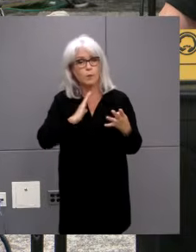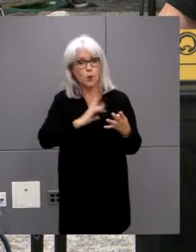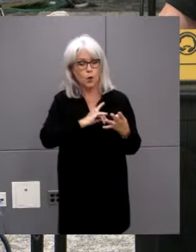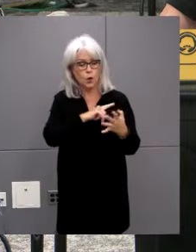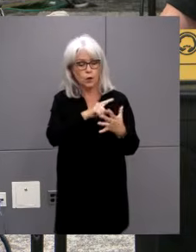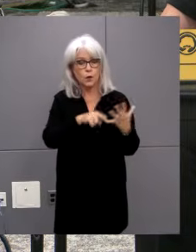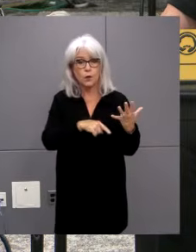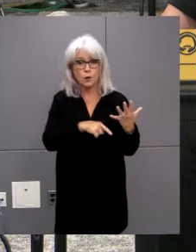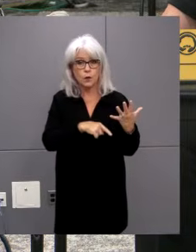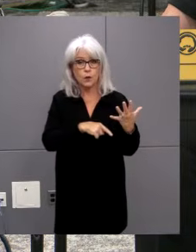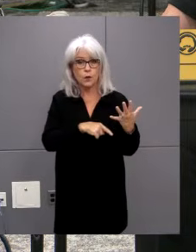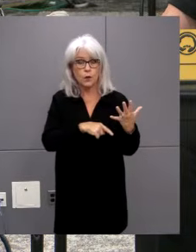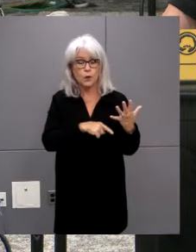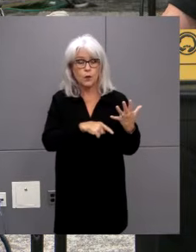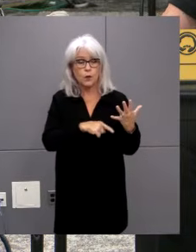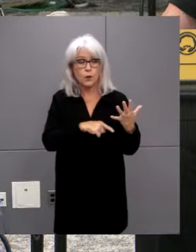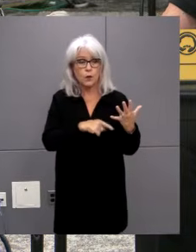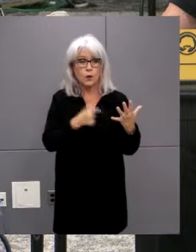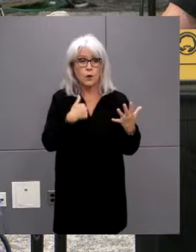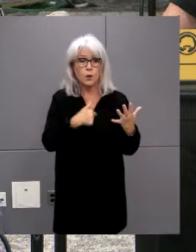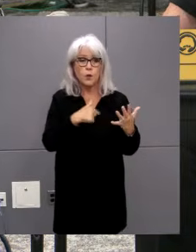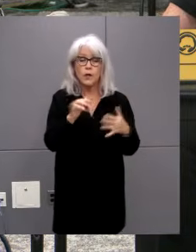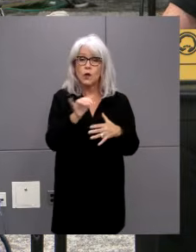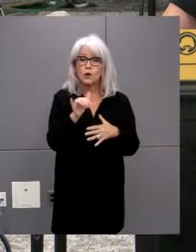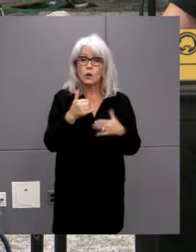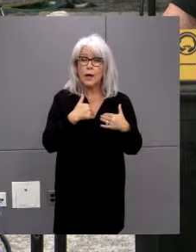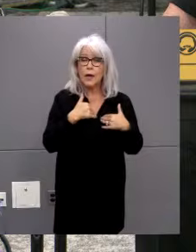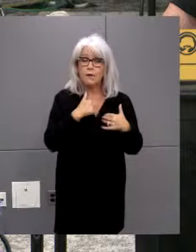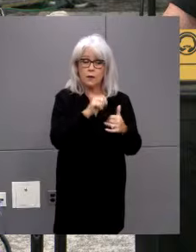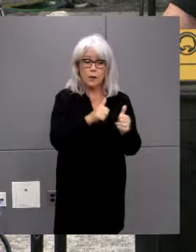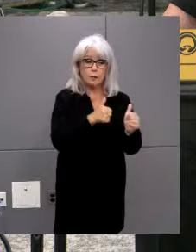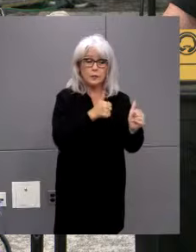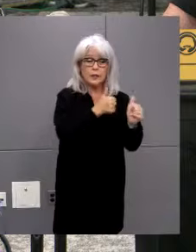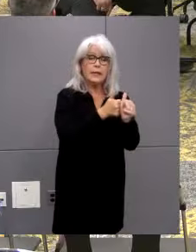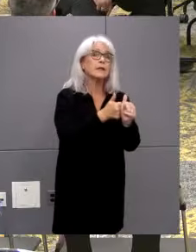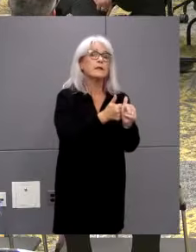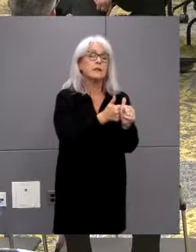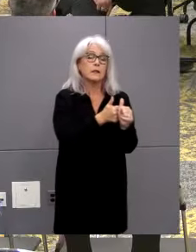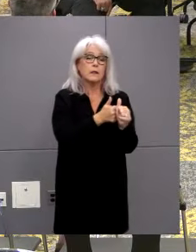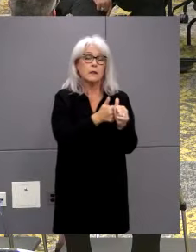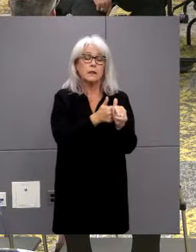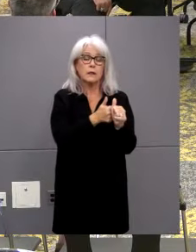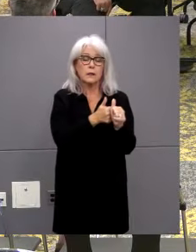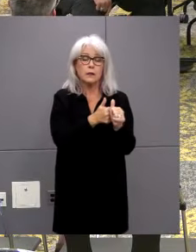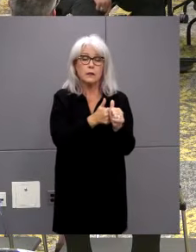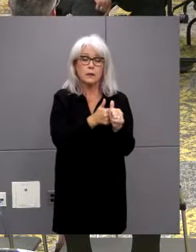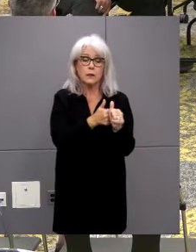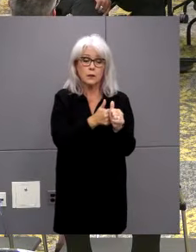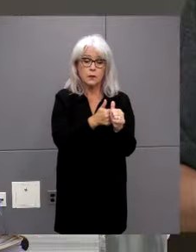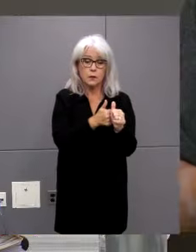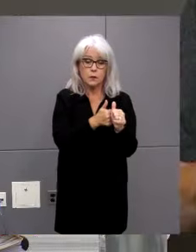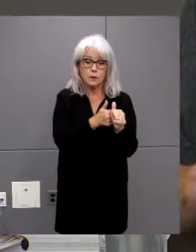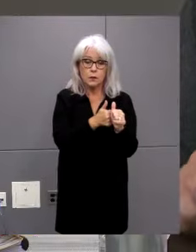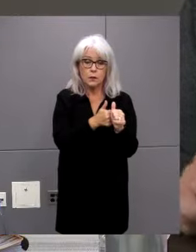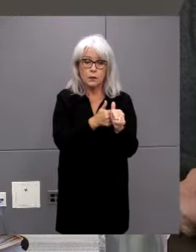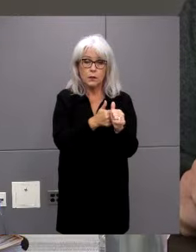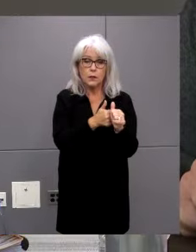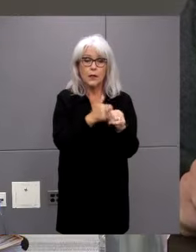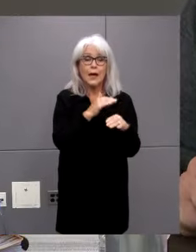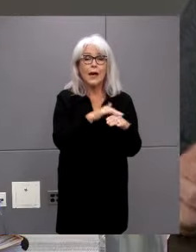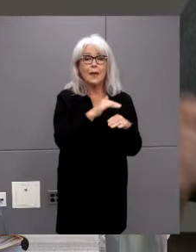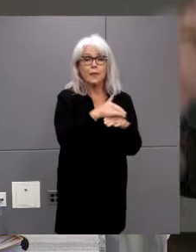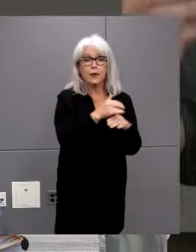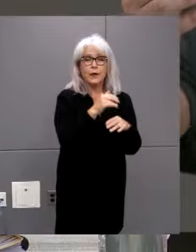actually, we've got the update on the, CBA. yeah, we're gonna, on the